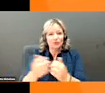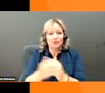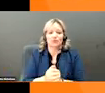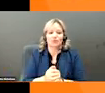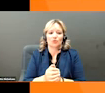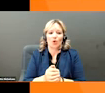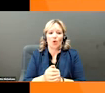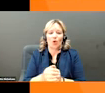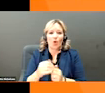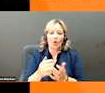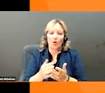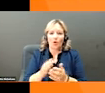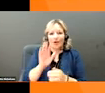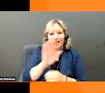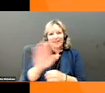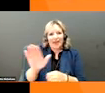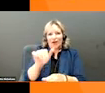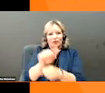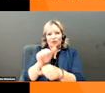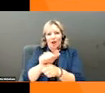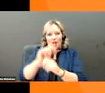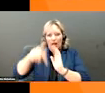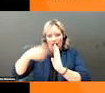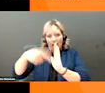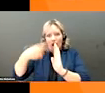job easier. You want to make them